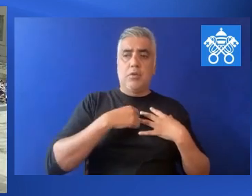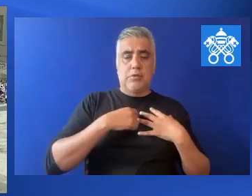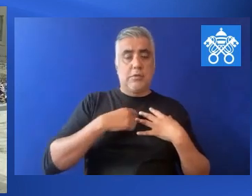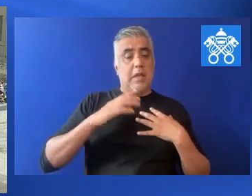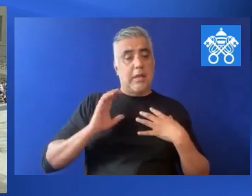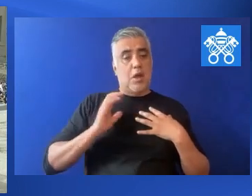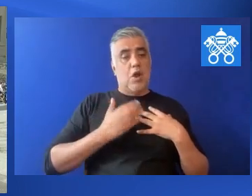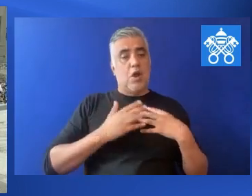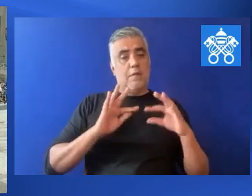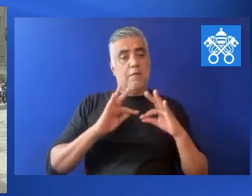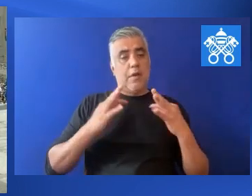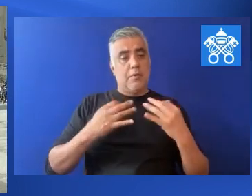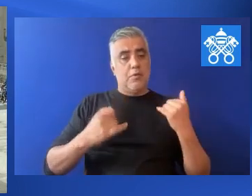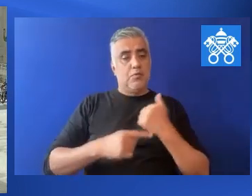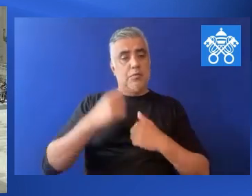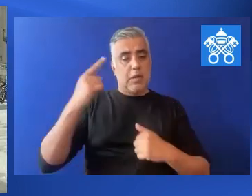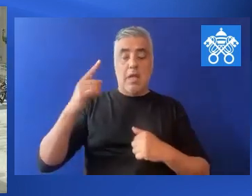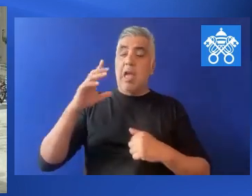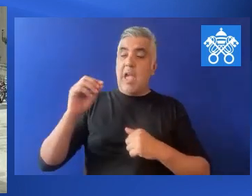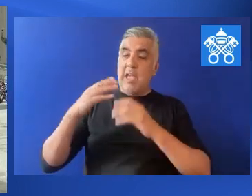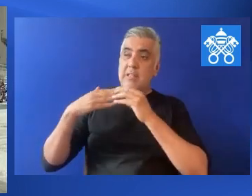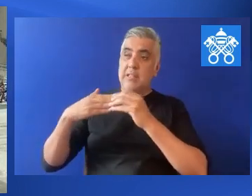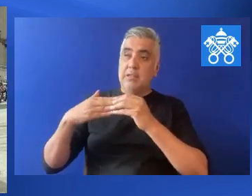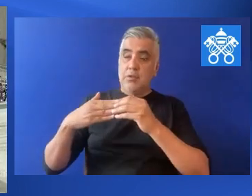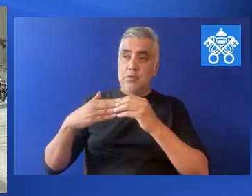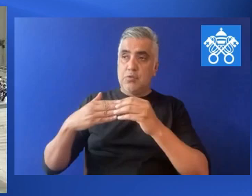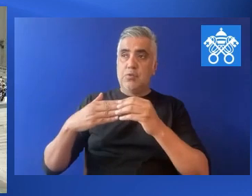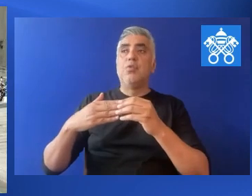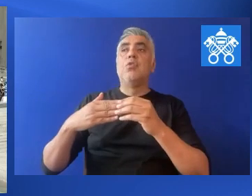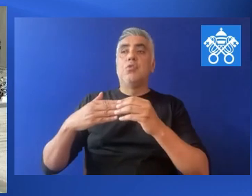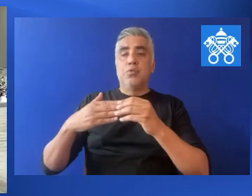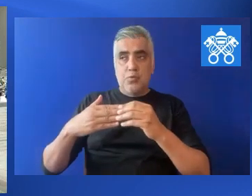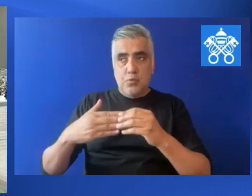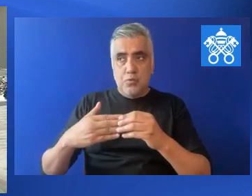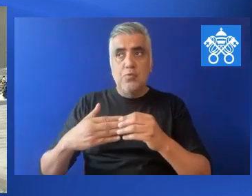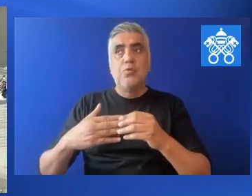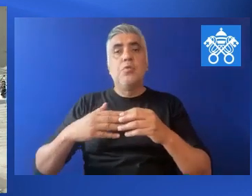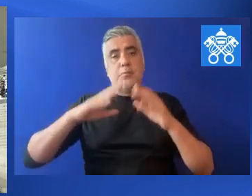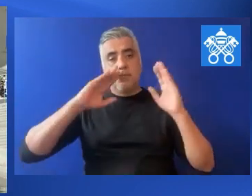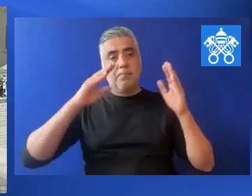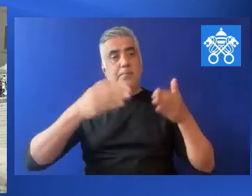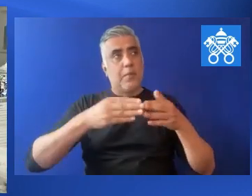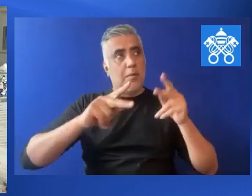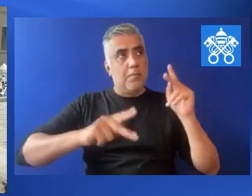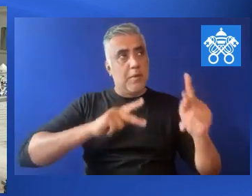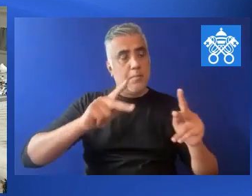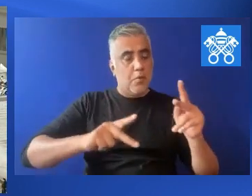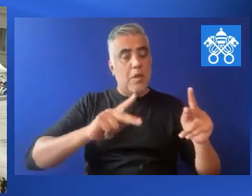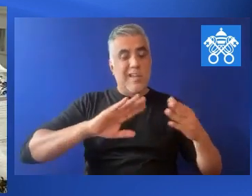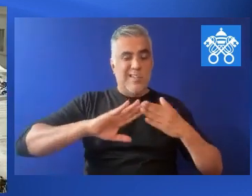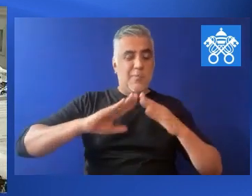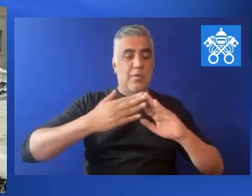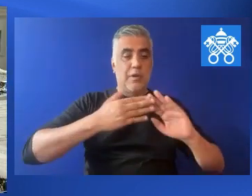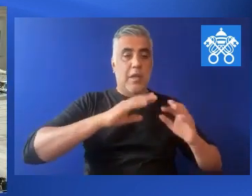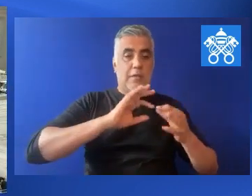time will inspire the efforts of today's parents, catechists, and educators as they strive